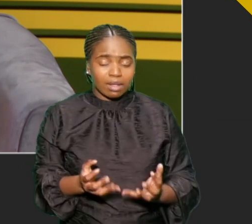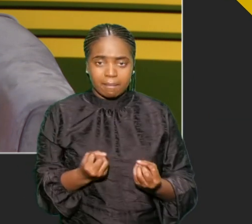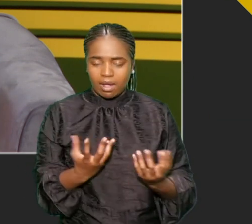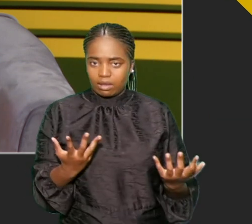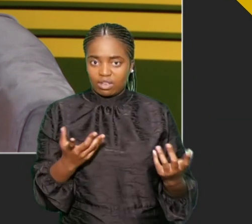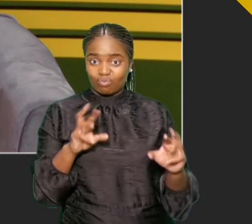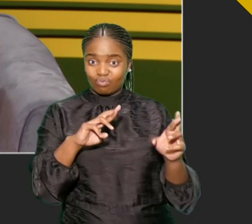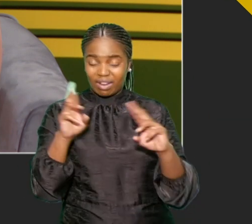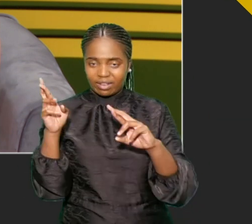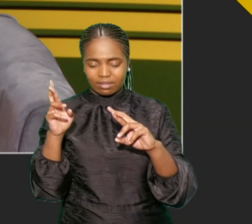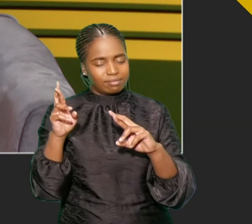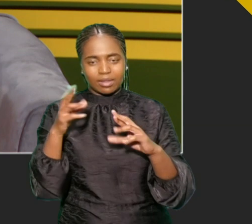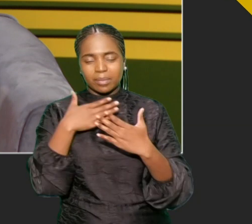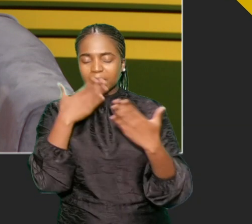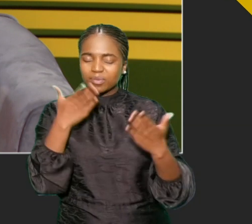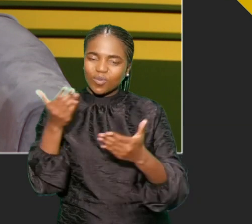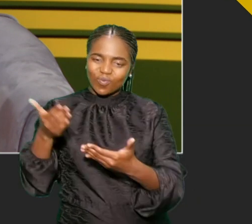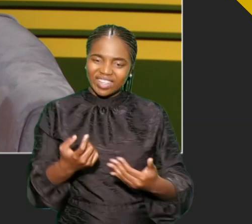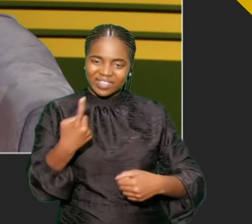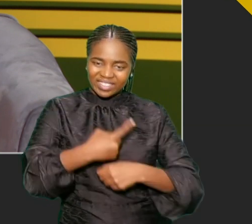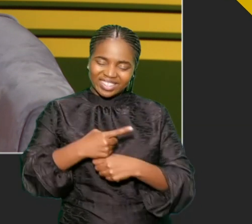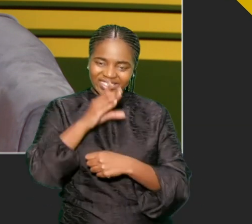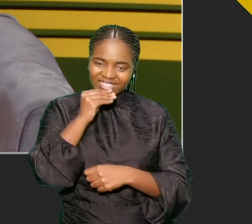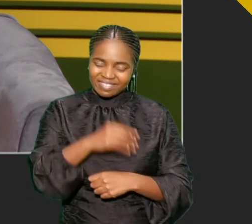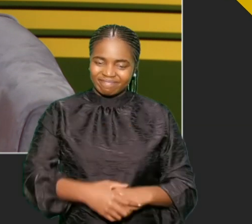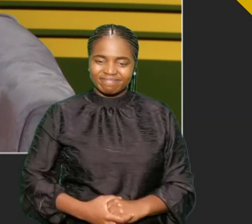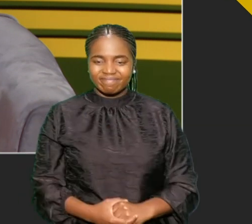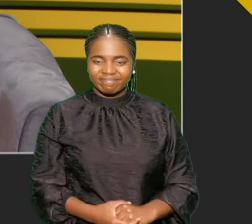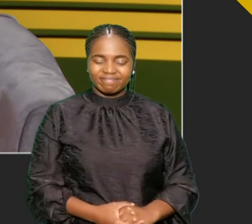were not really prepared for it. Thabang, welcome to Daily Thetha.